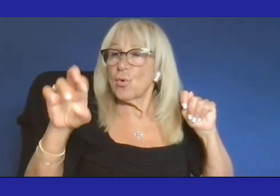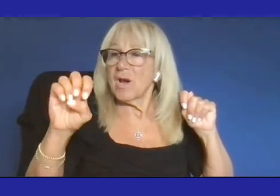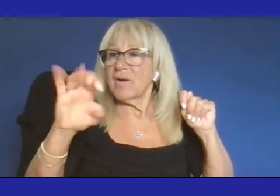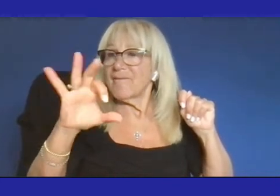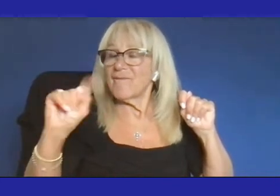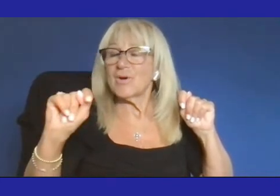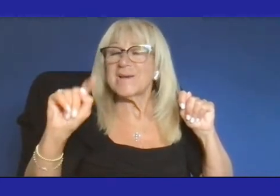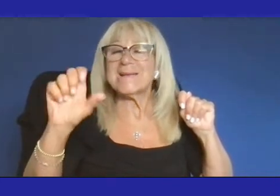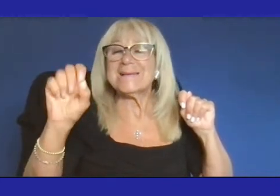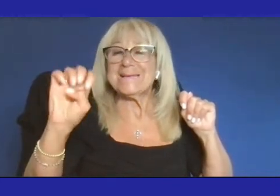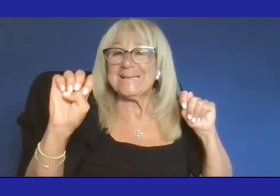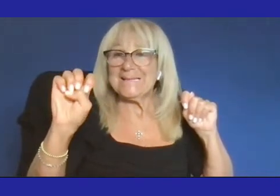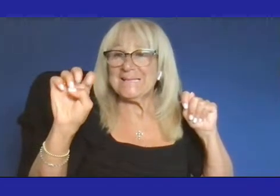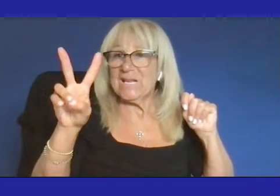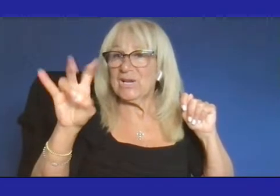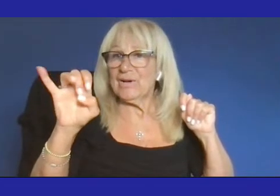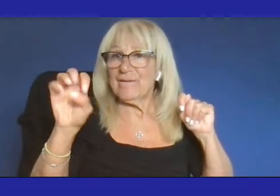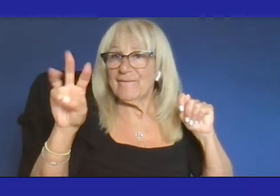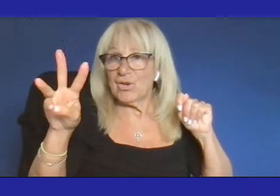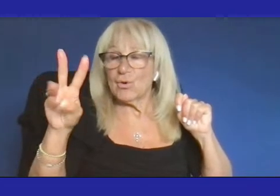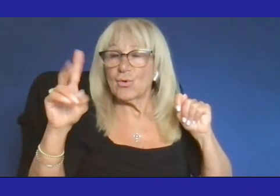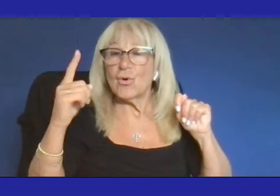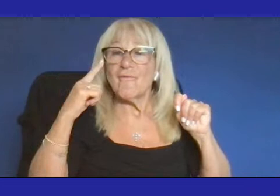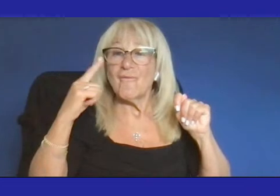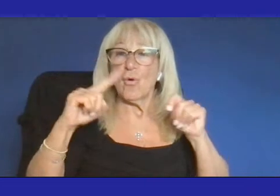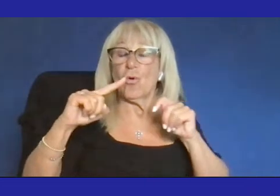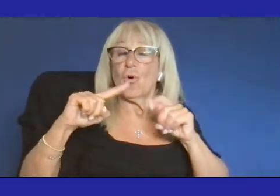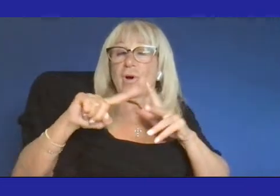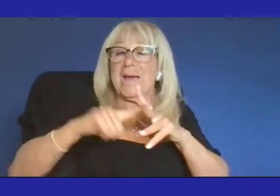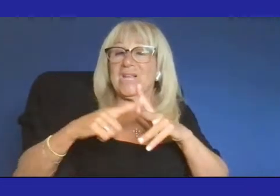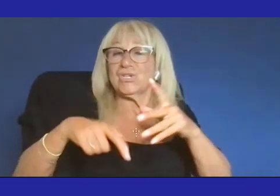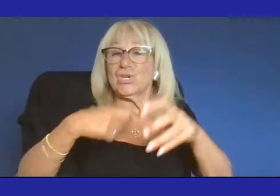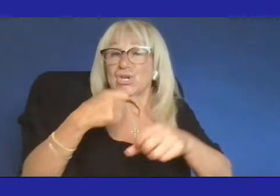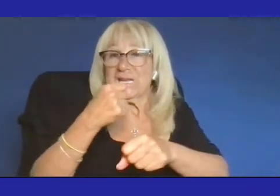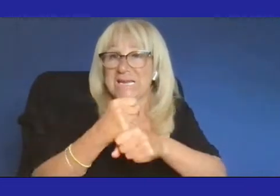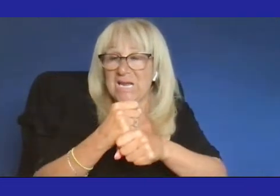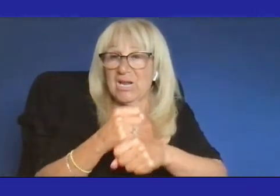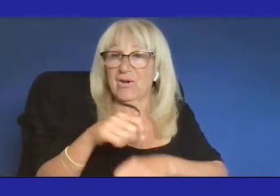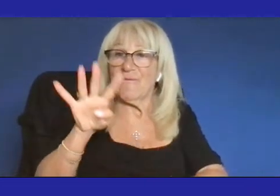initial yearly fee of